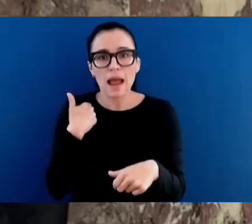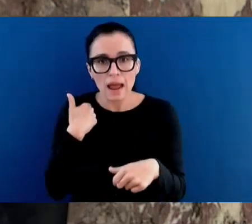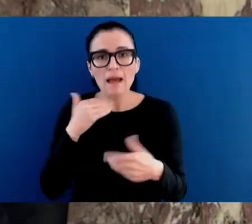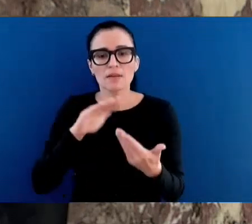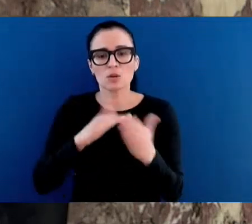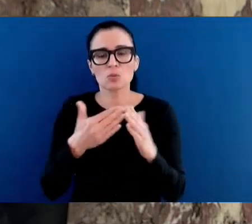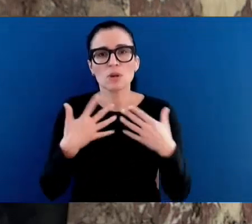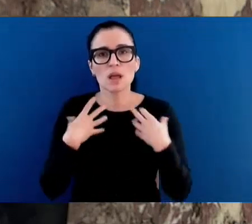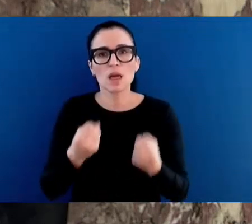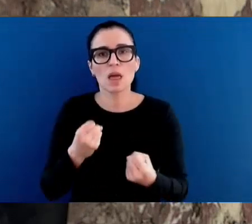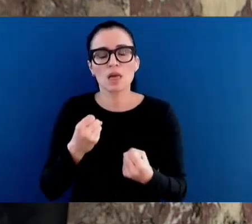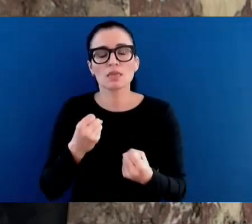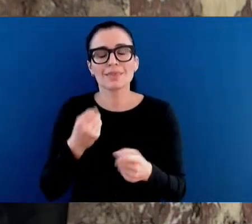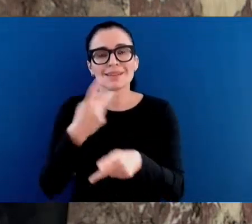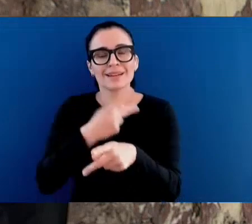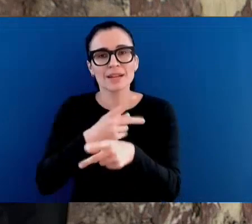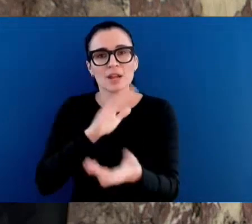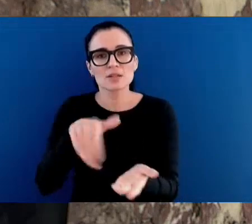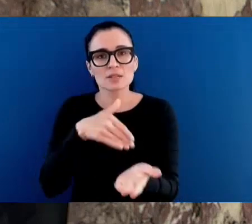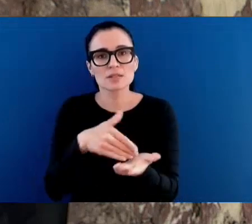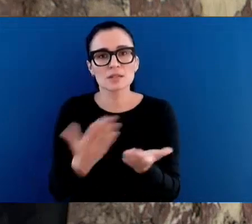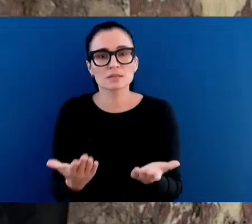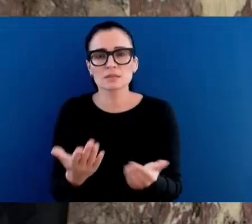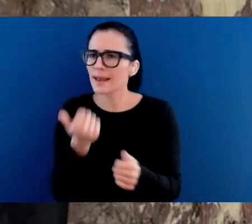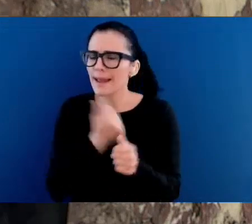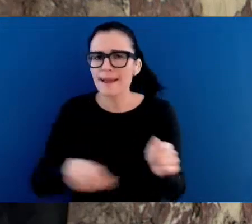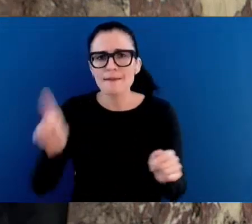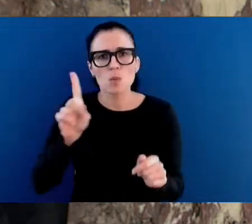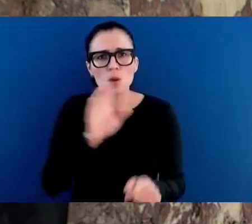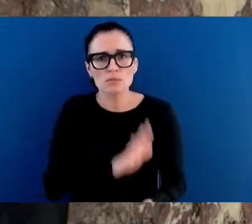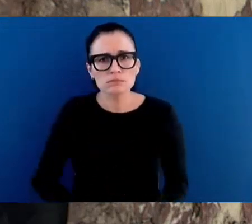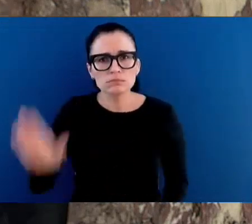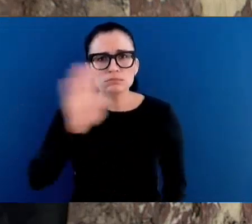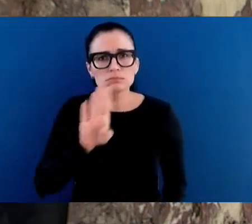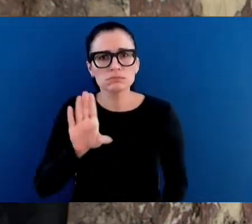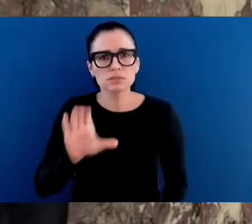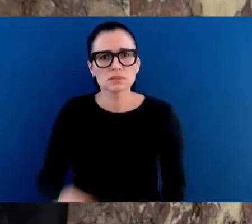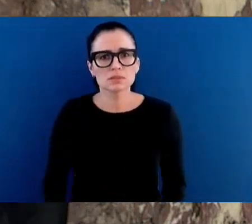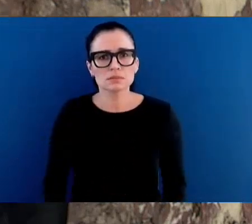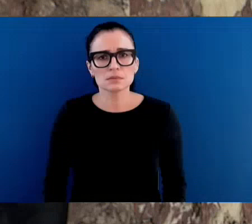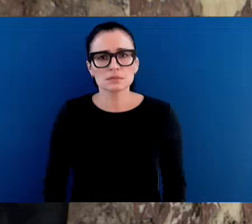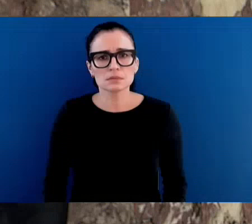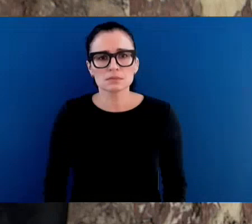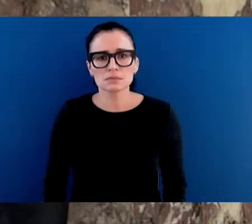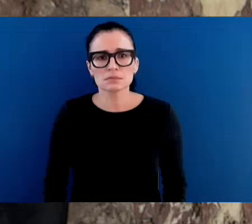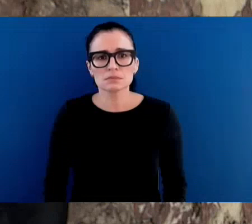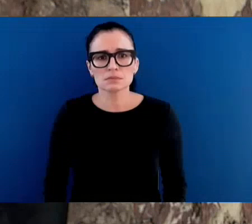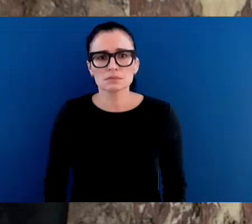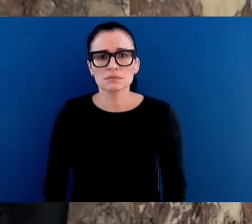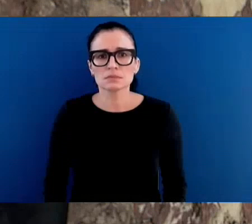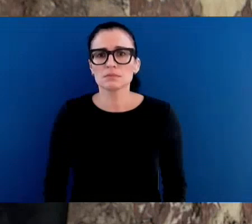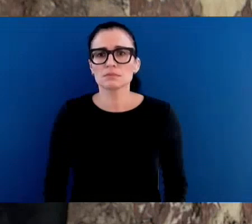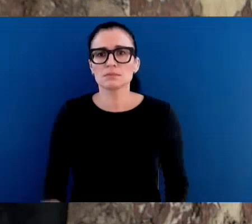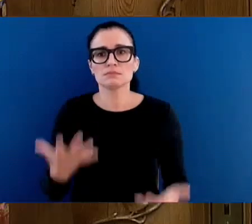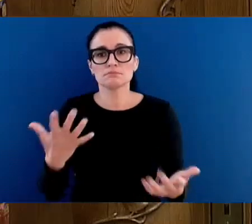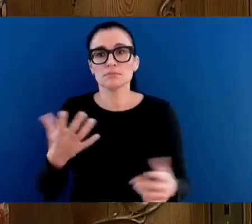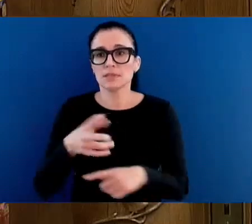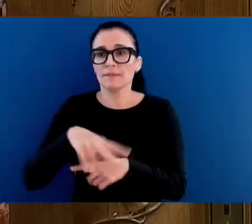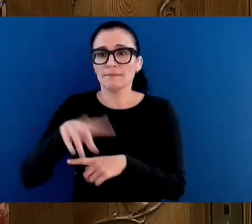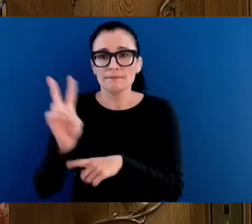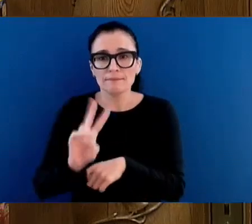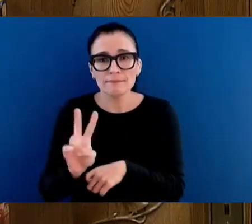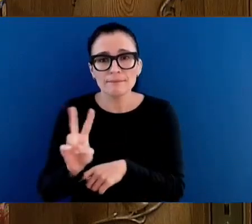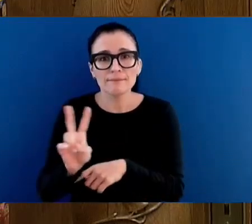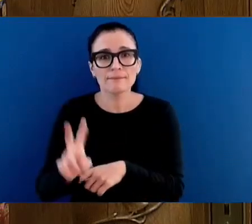Country, to Souk, to Vancouver, to Surrey, and we're going to continue to do that work.